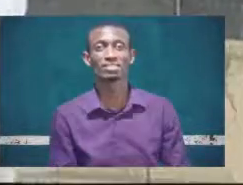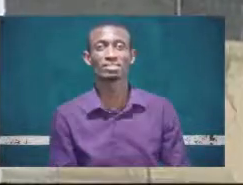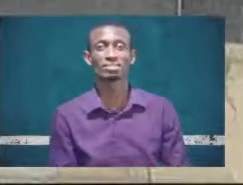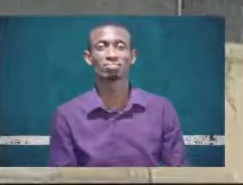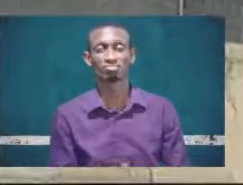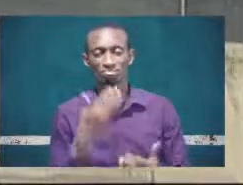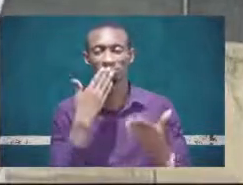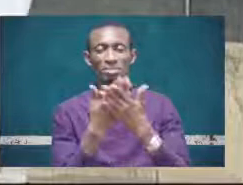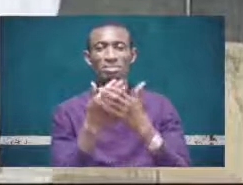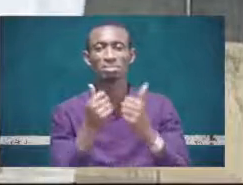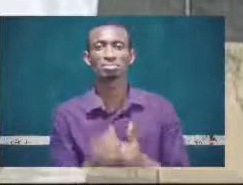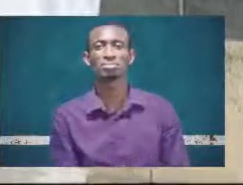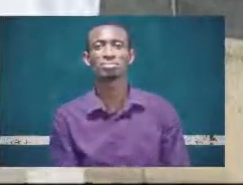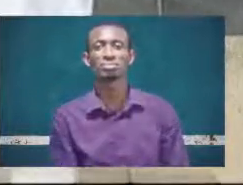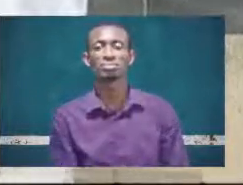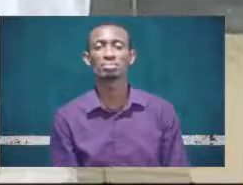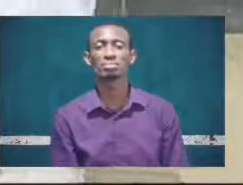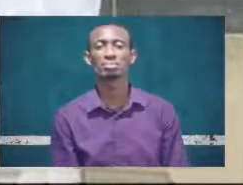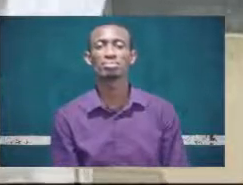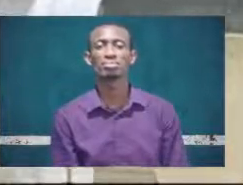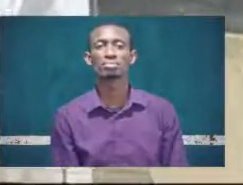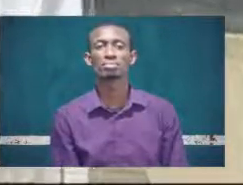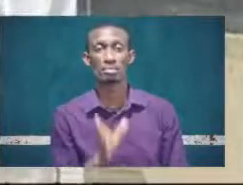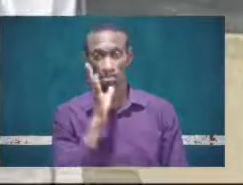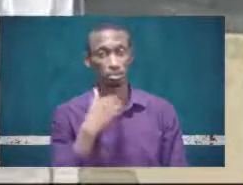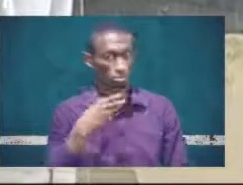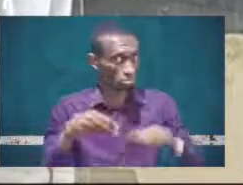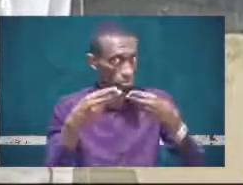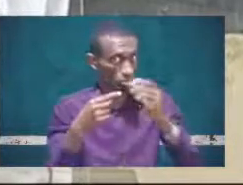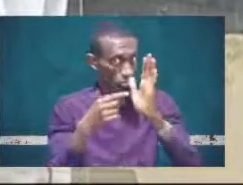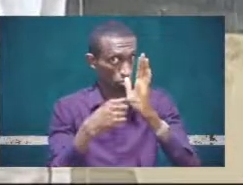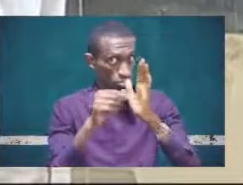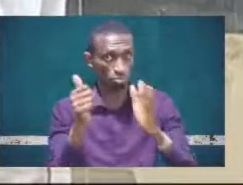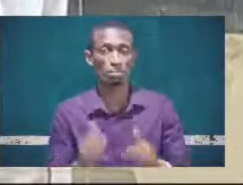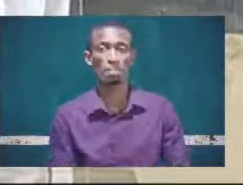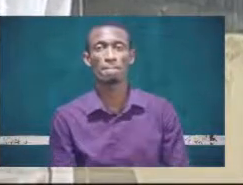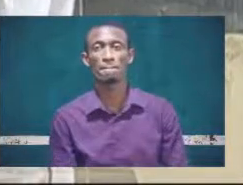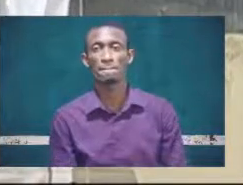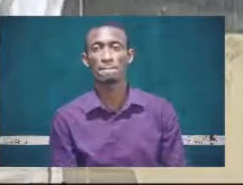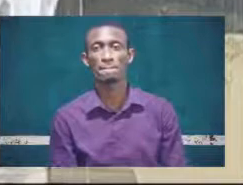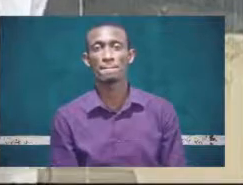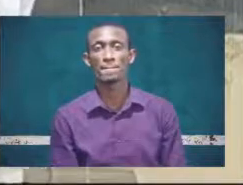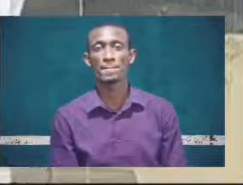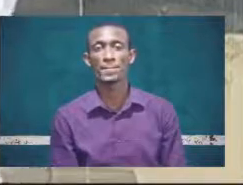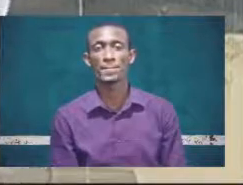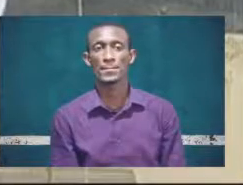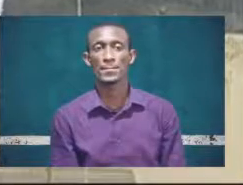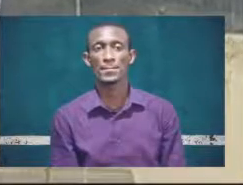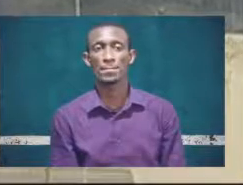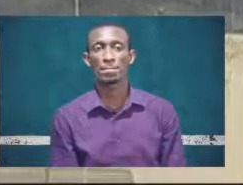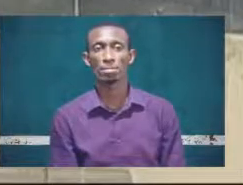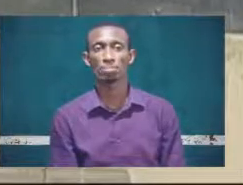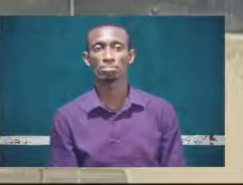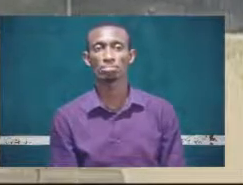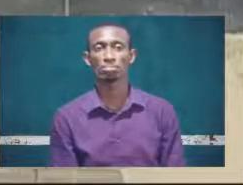Oh, very nice. Let me give you another example. And of course,